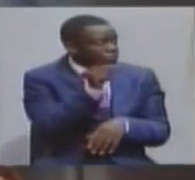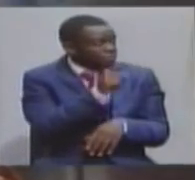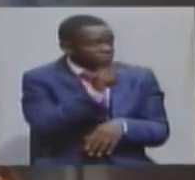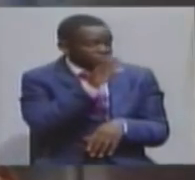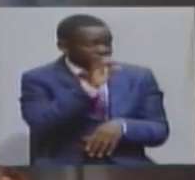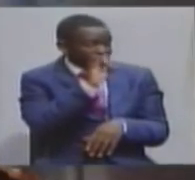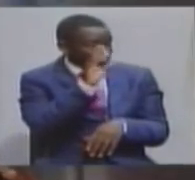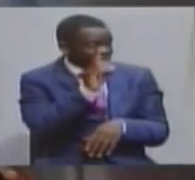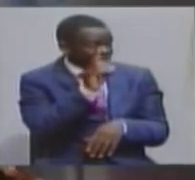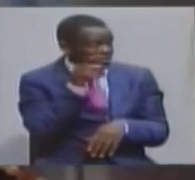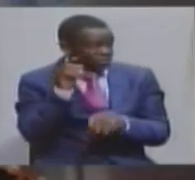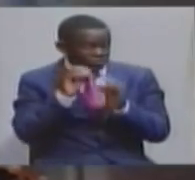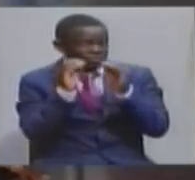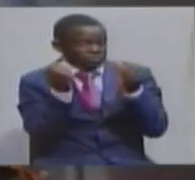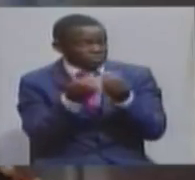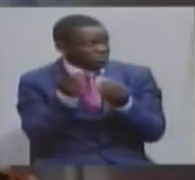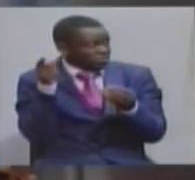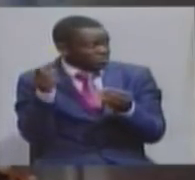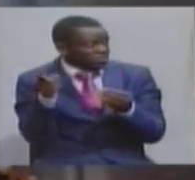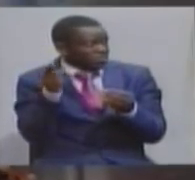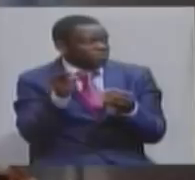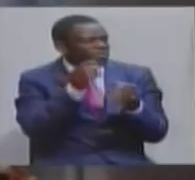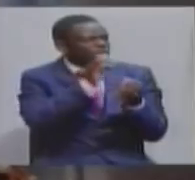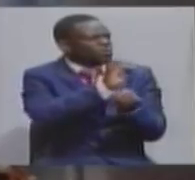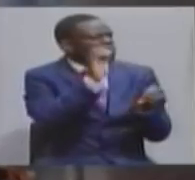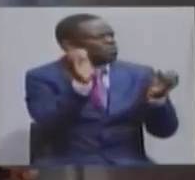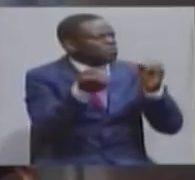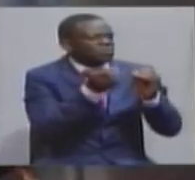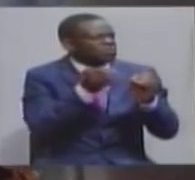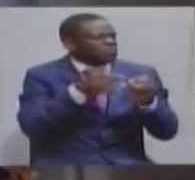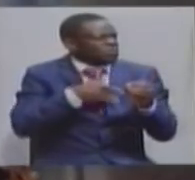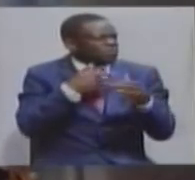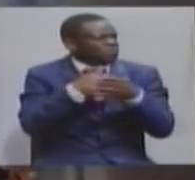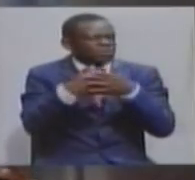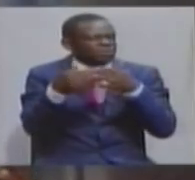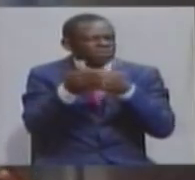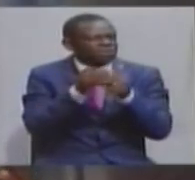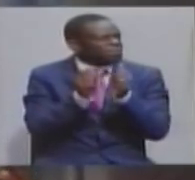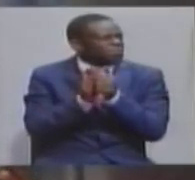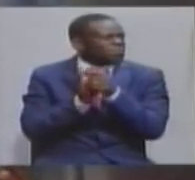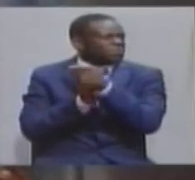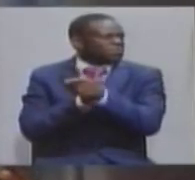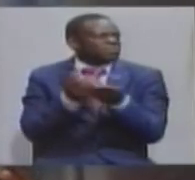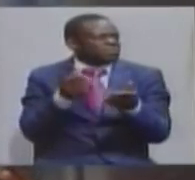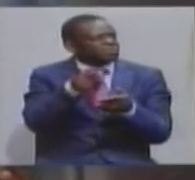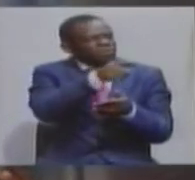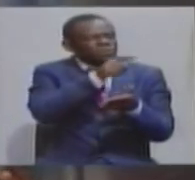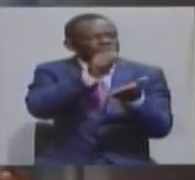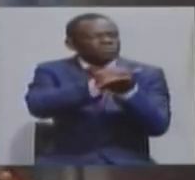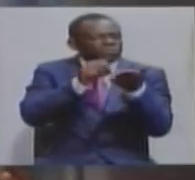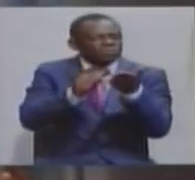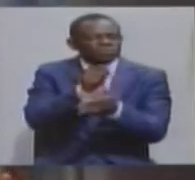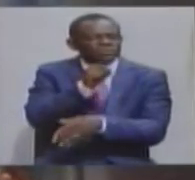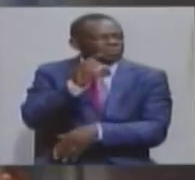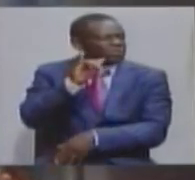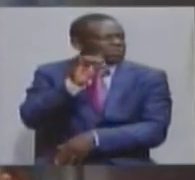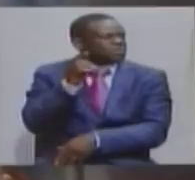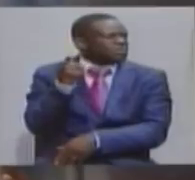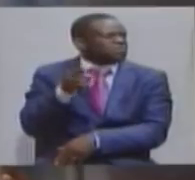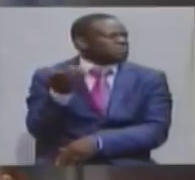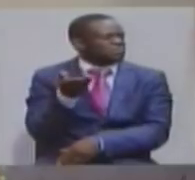it like it doesn't really matter. Your colleagues on the other side have spoken, and they insist they don't trust ZCID. Very,